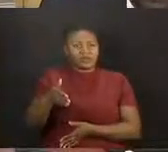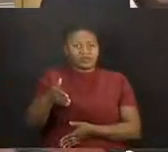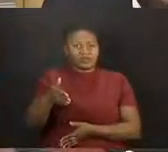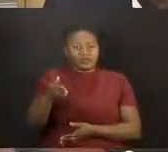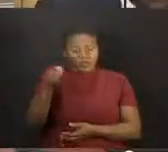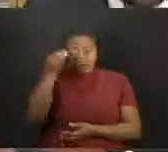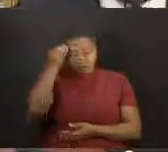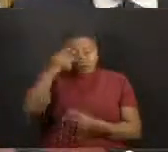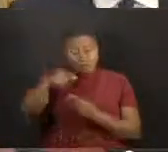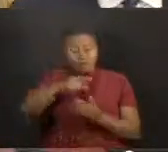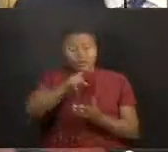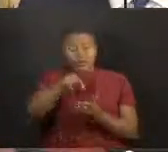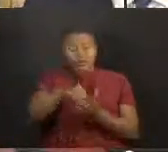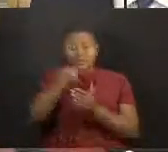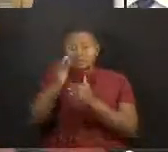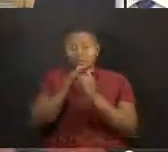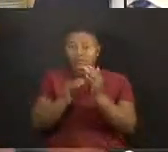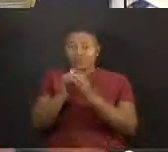building. Thank you.